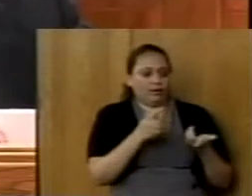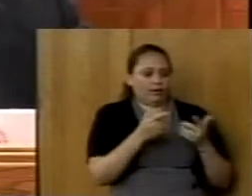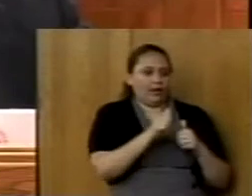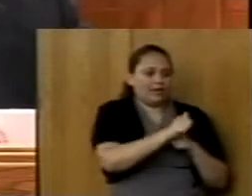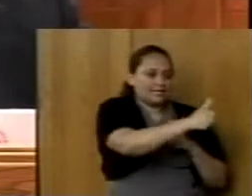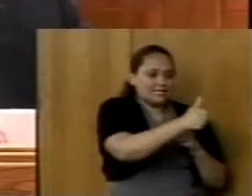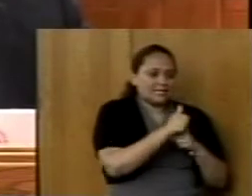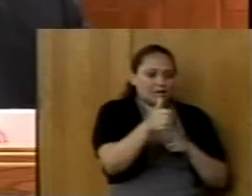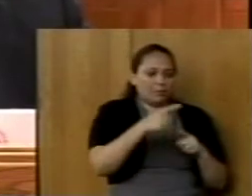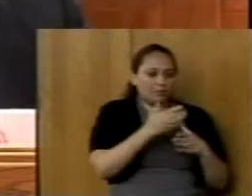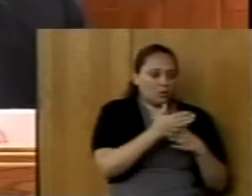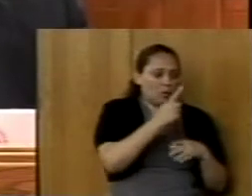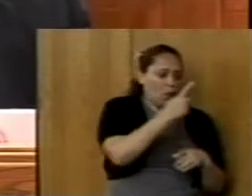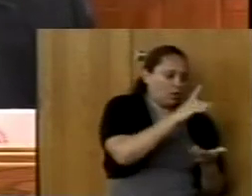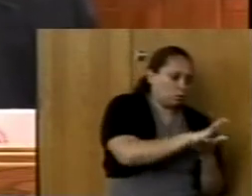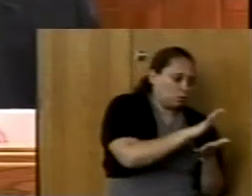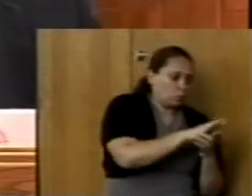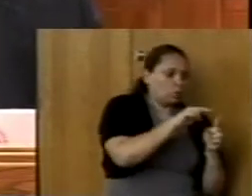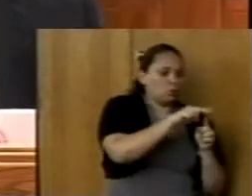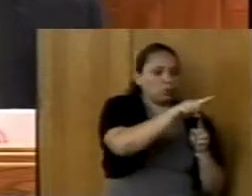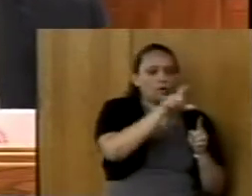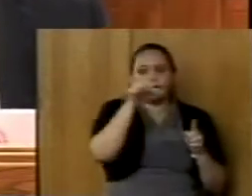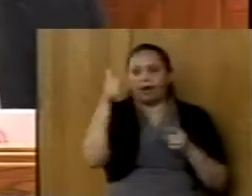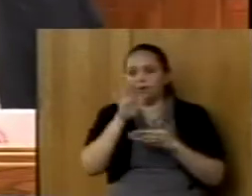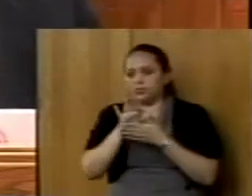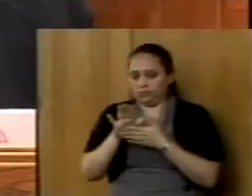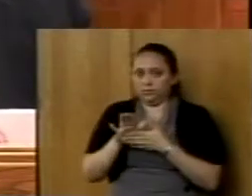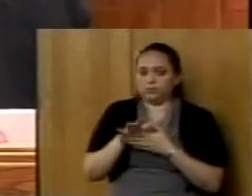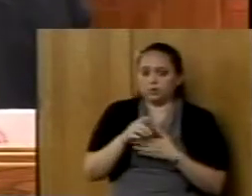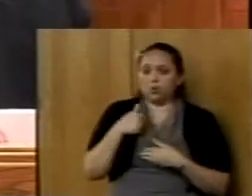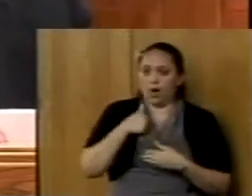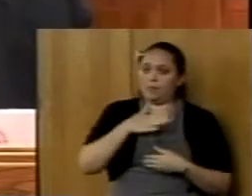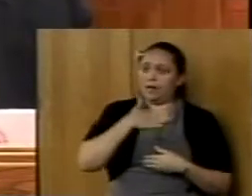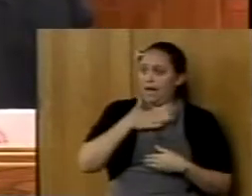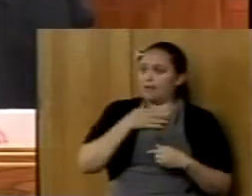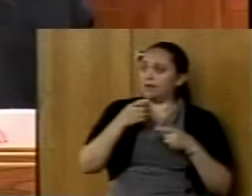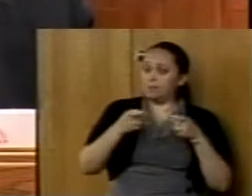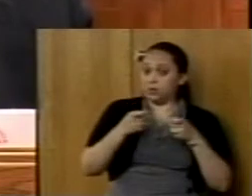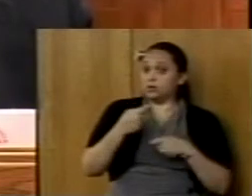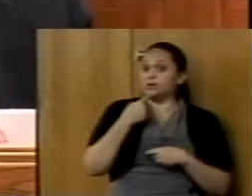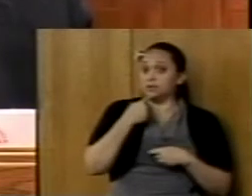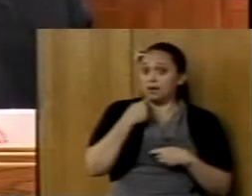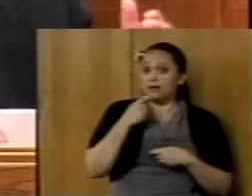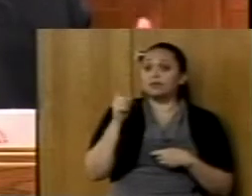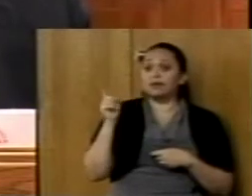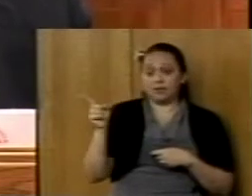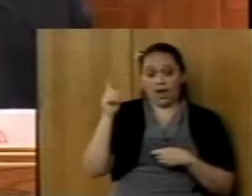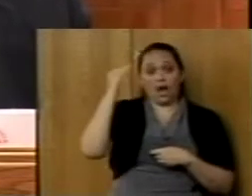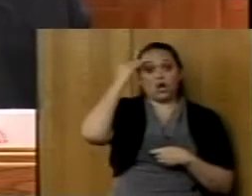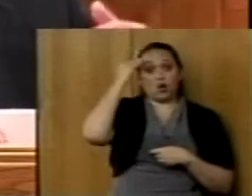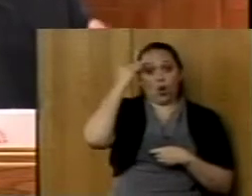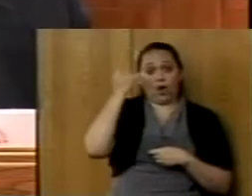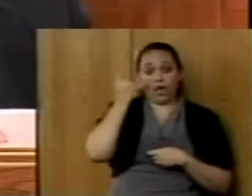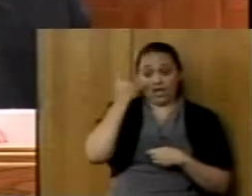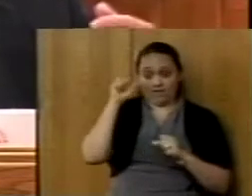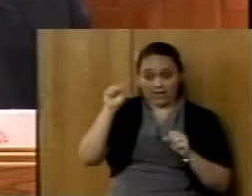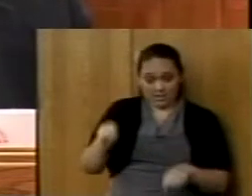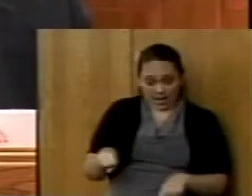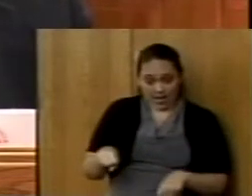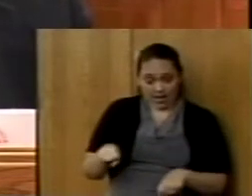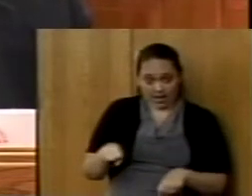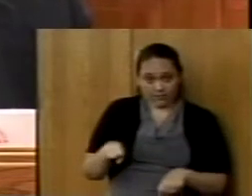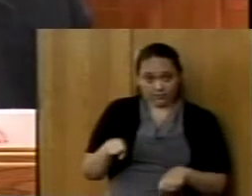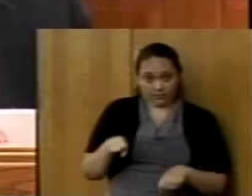depot and all this stuff. And I'm glad that the administration said that they know that if they can make it, they can